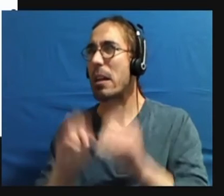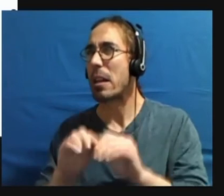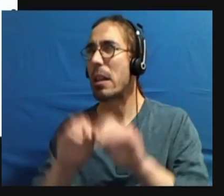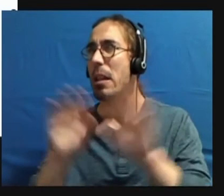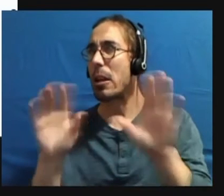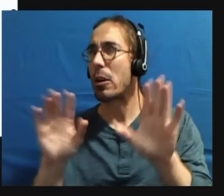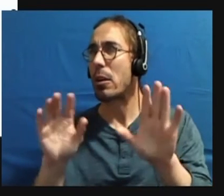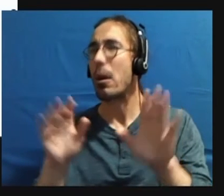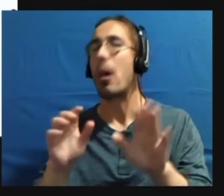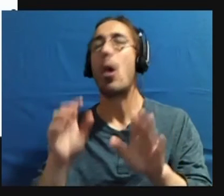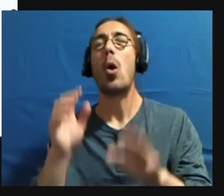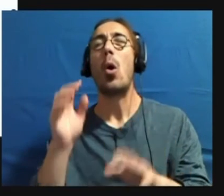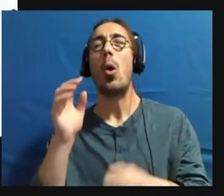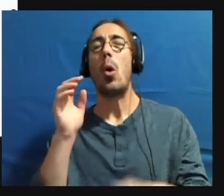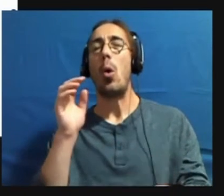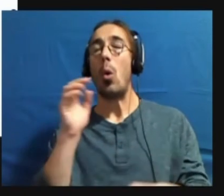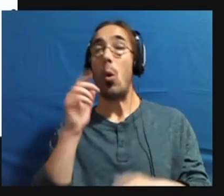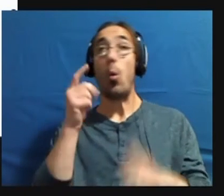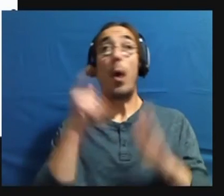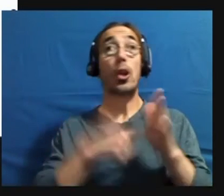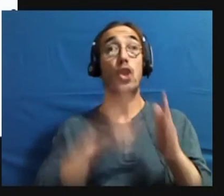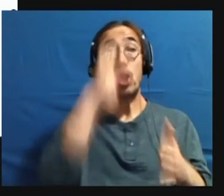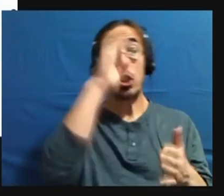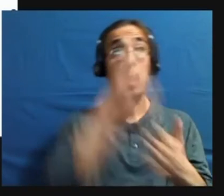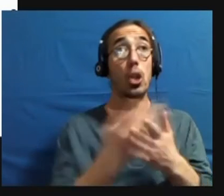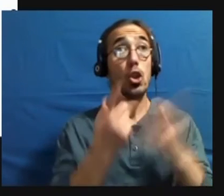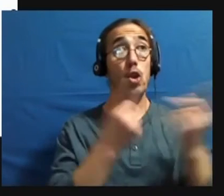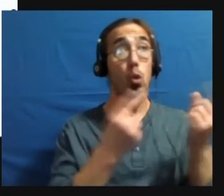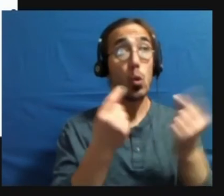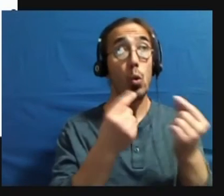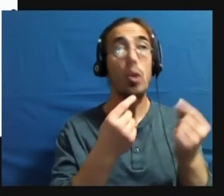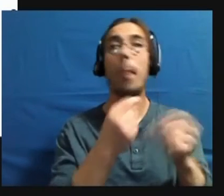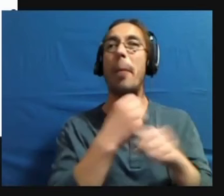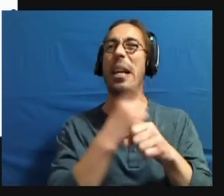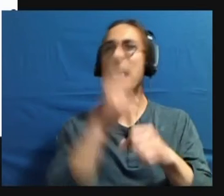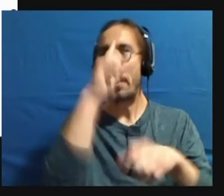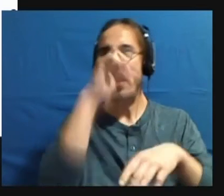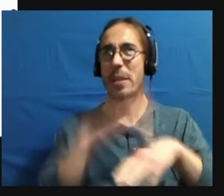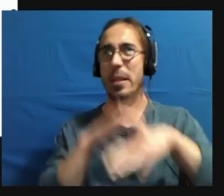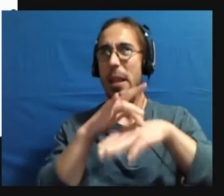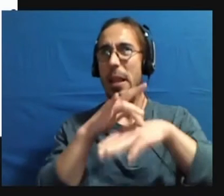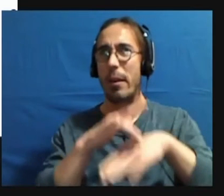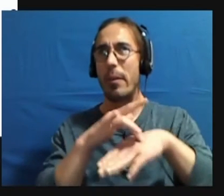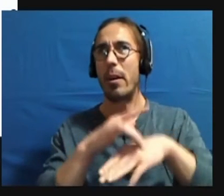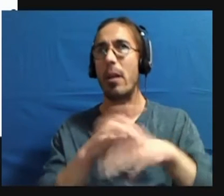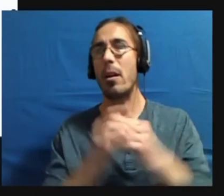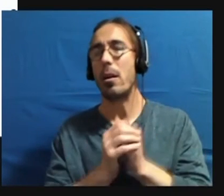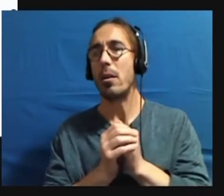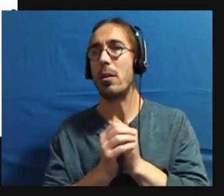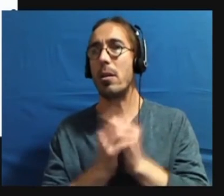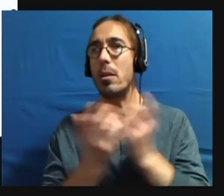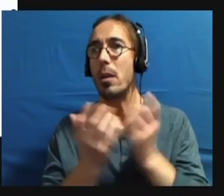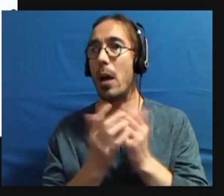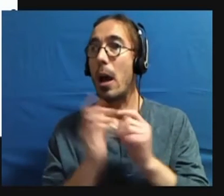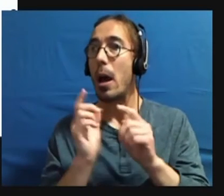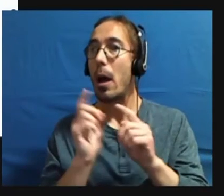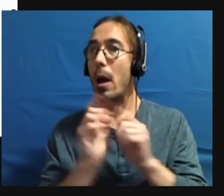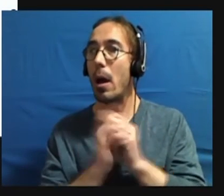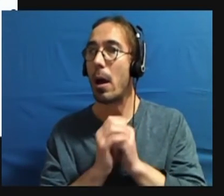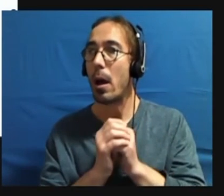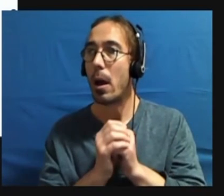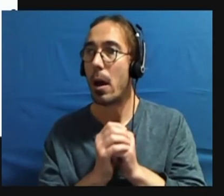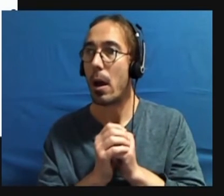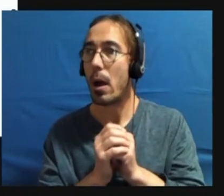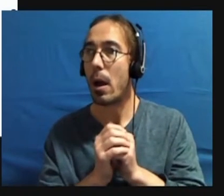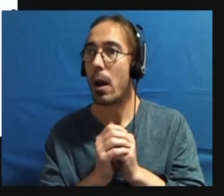it obsessive, other than just a continuation of the repetitive activity that is helping your son